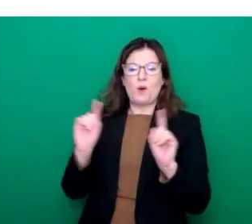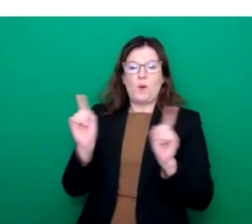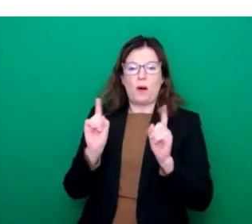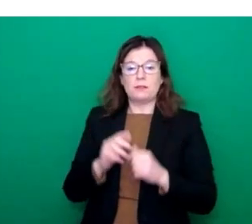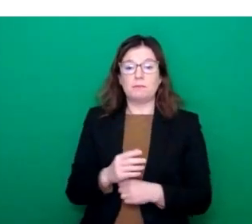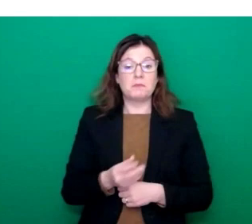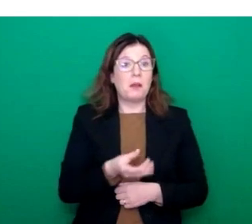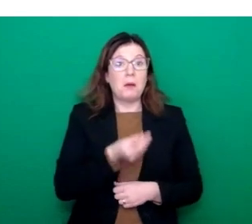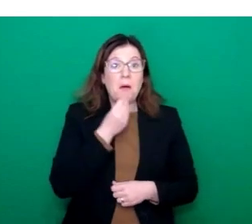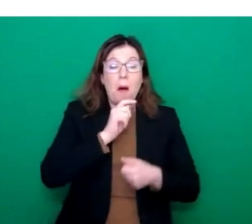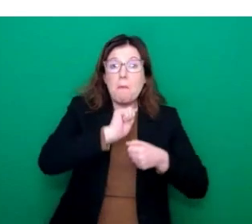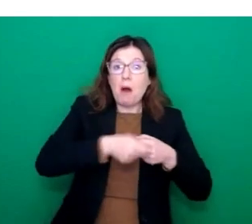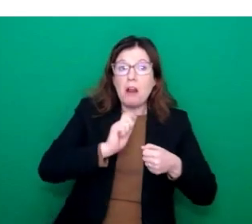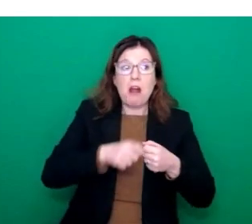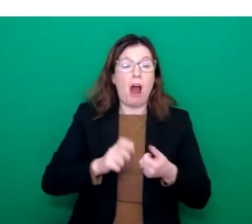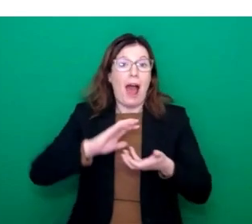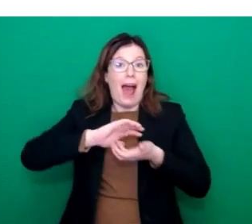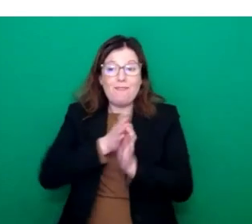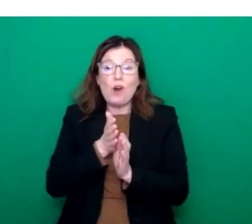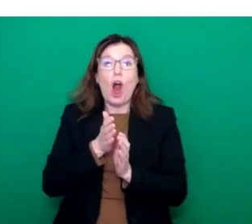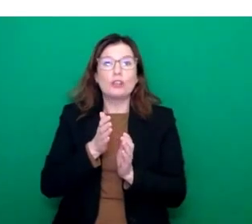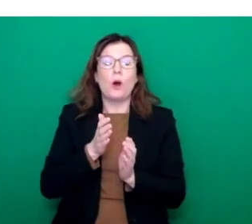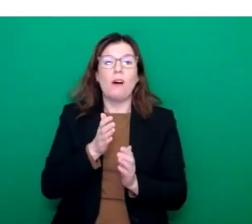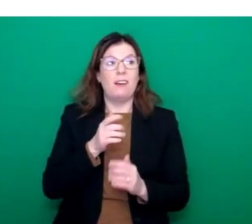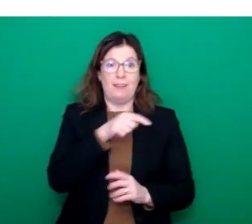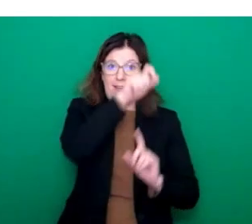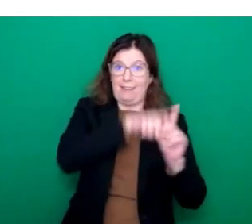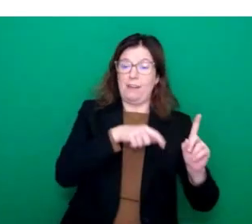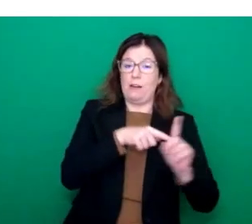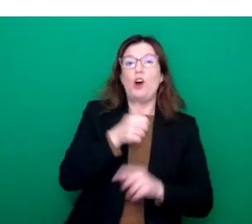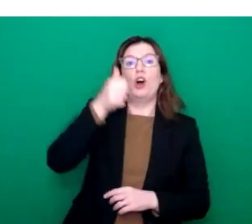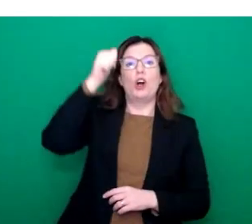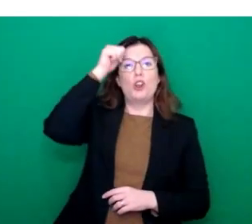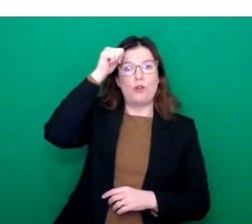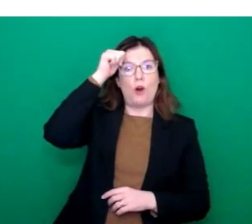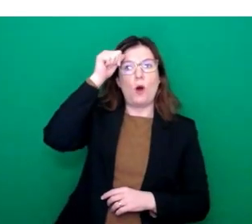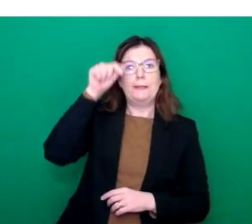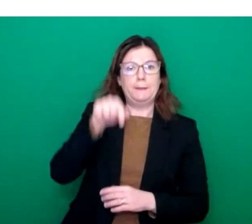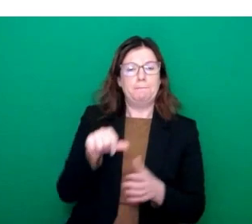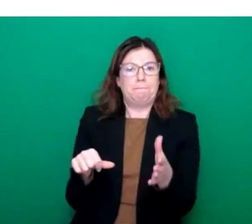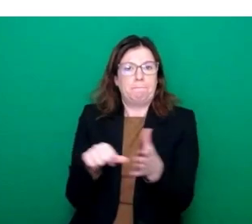bananas or avocados, the role will understand that is a difficulty, and that's